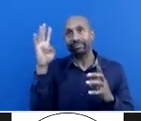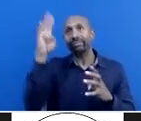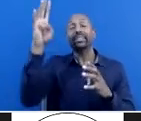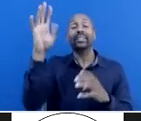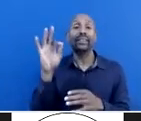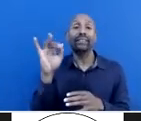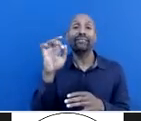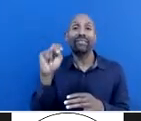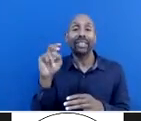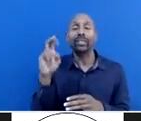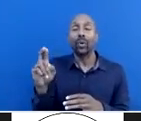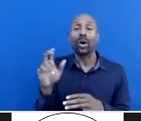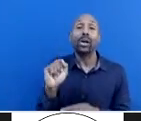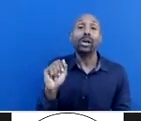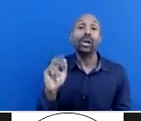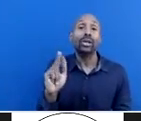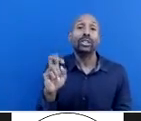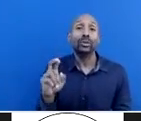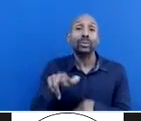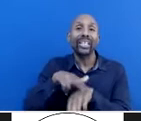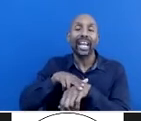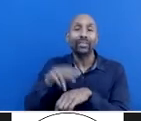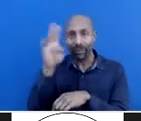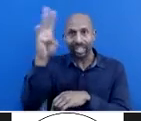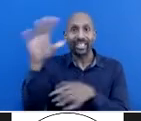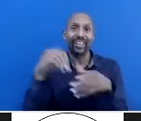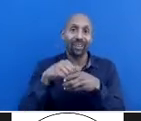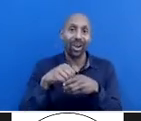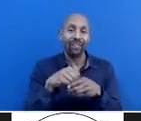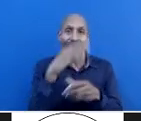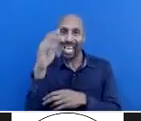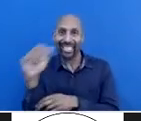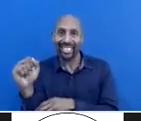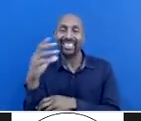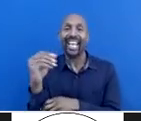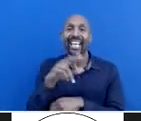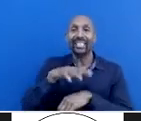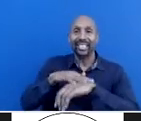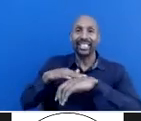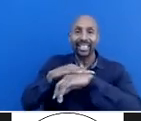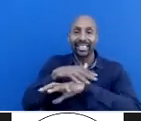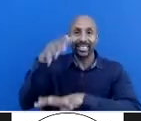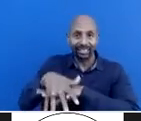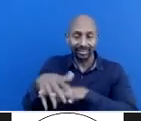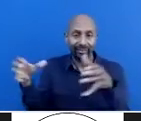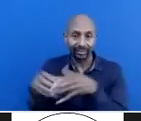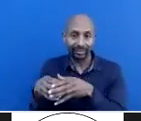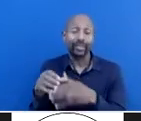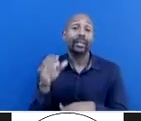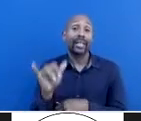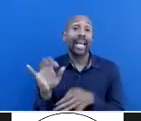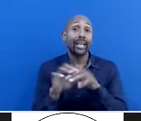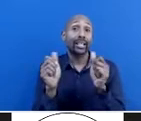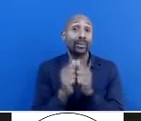supernatural fiction, but it plays along this lines. And actually that leads into where we're going next with spirituality, because there's a very distinct